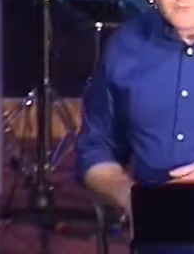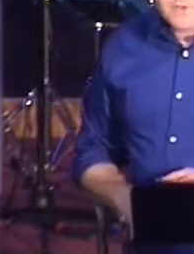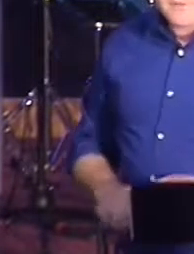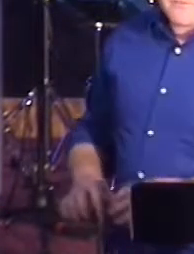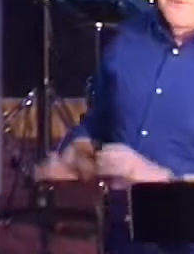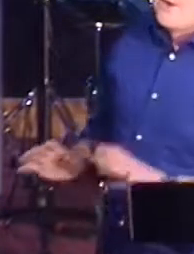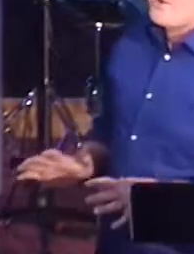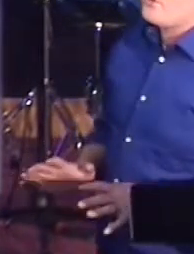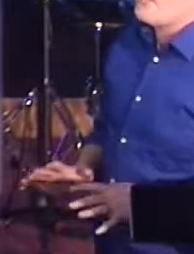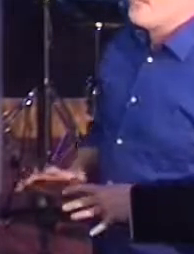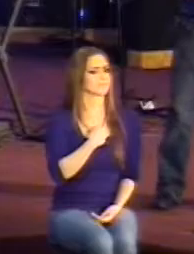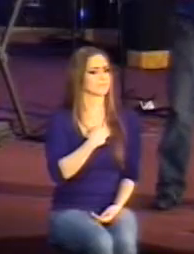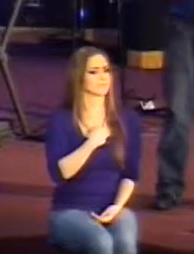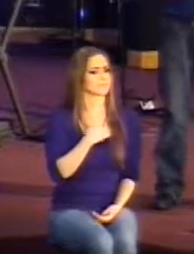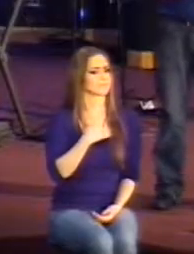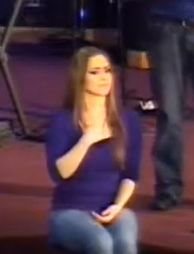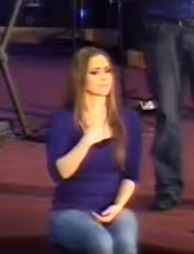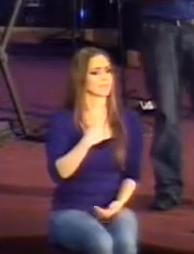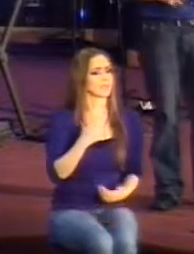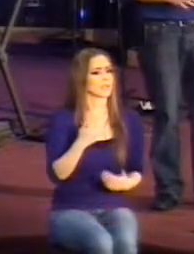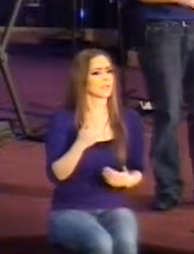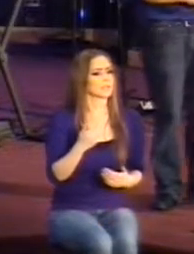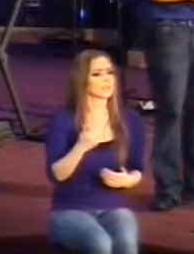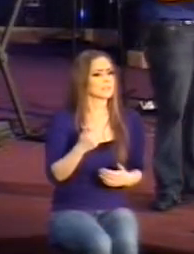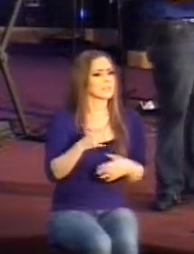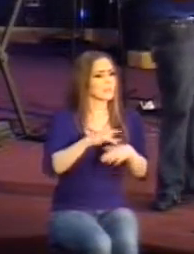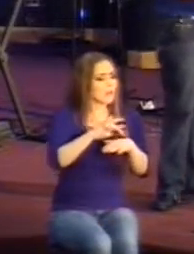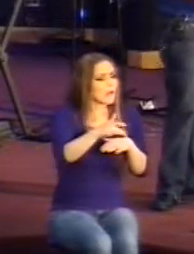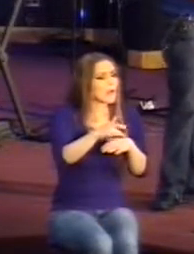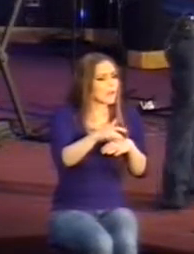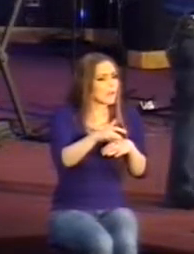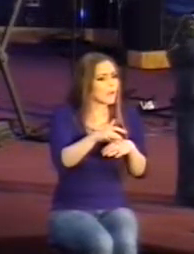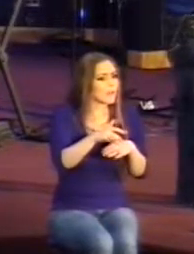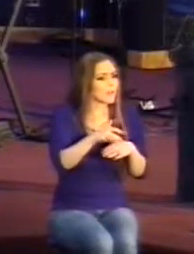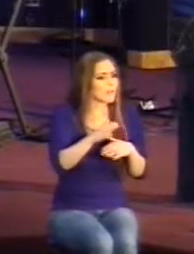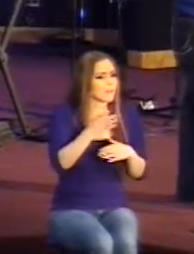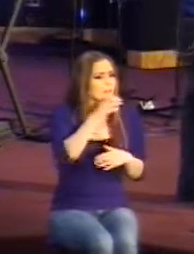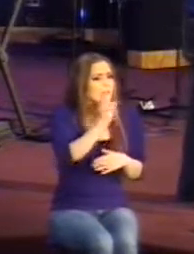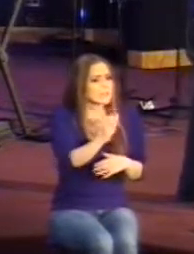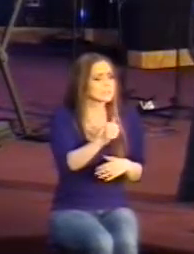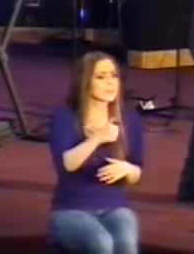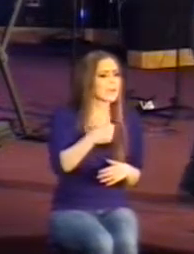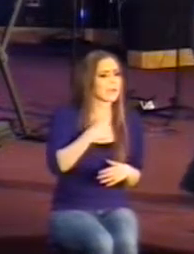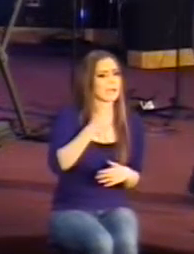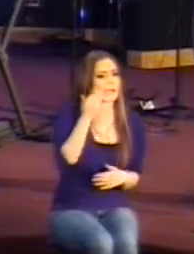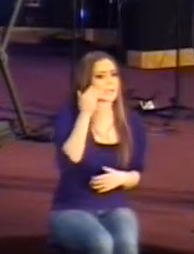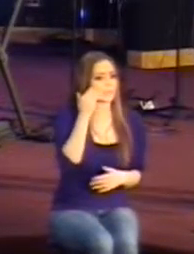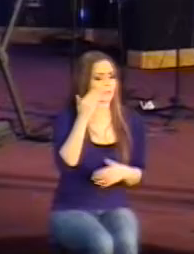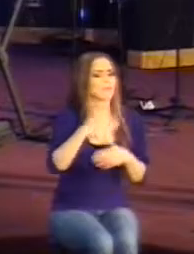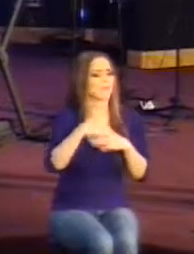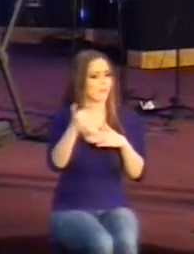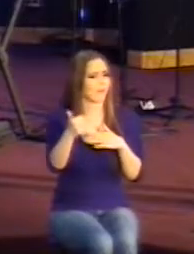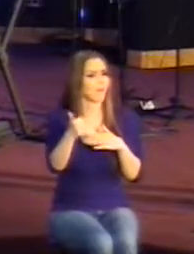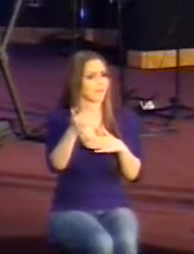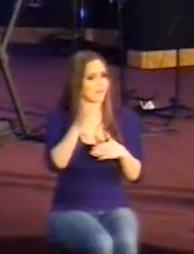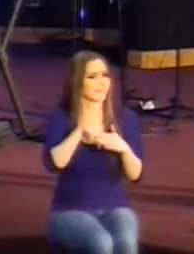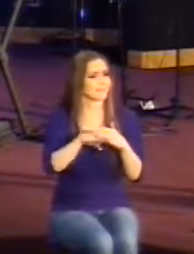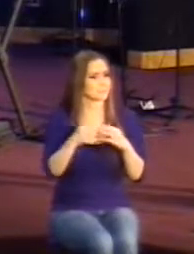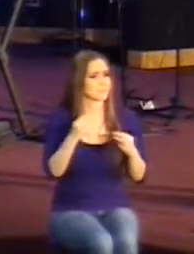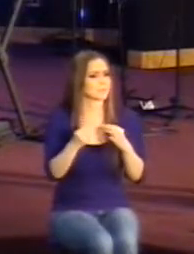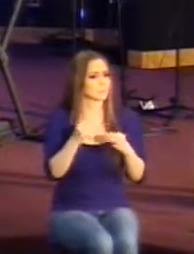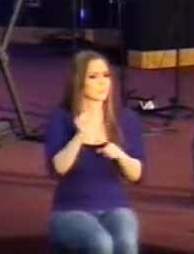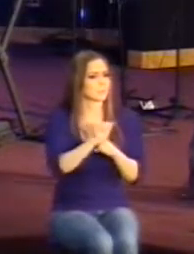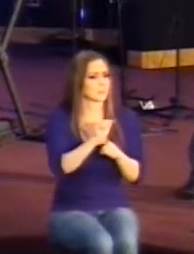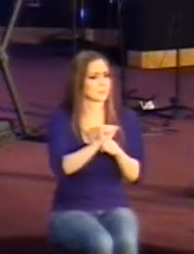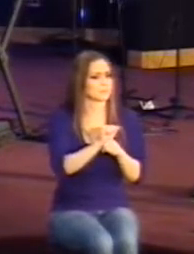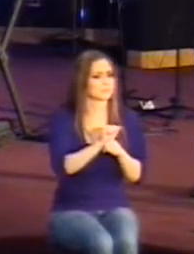what it was for me. From a very early age, I knew on some strange, weird level that I was being called into ministry work.